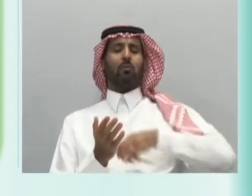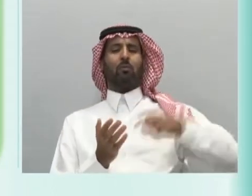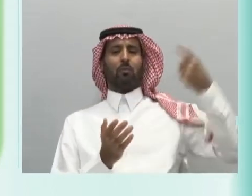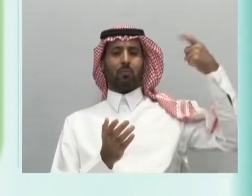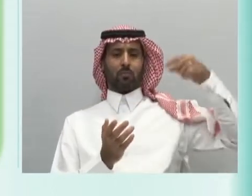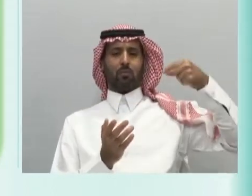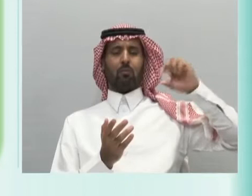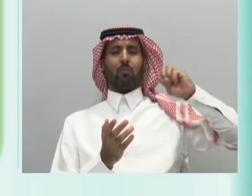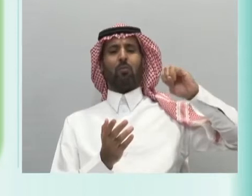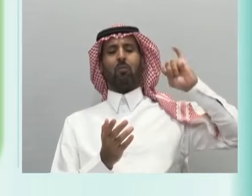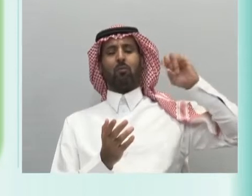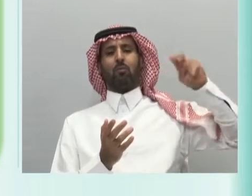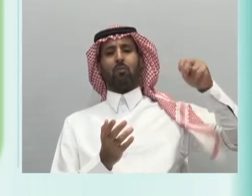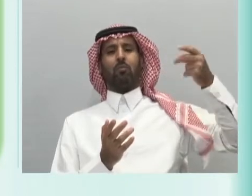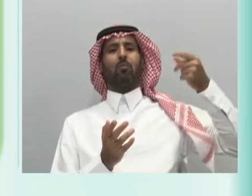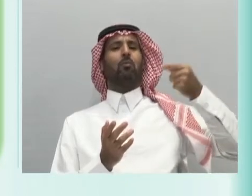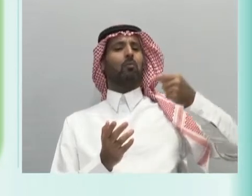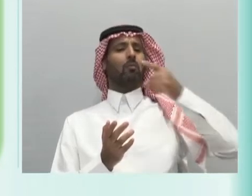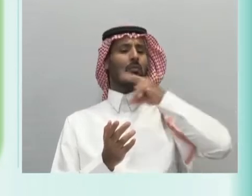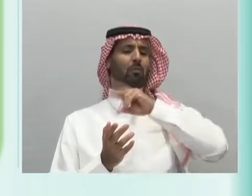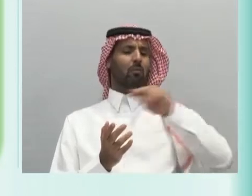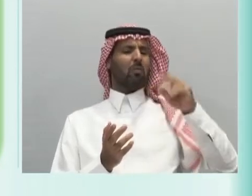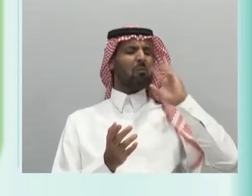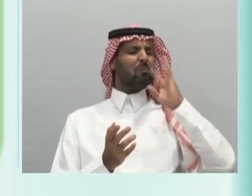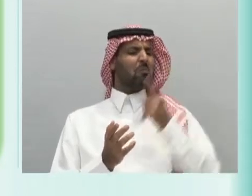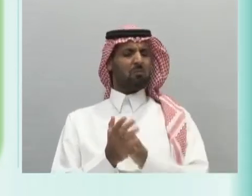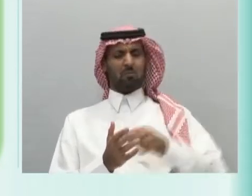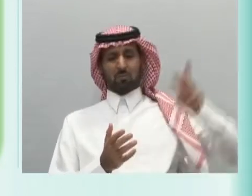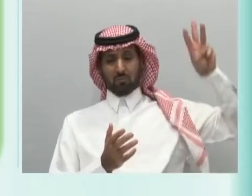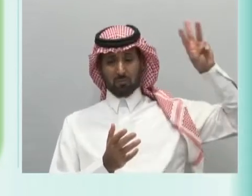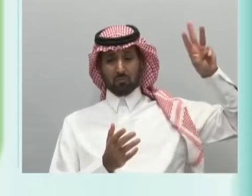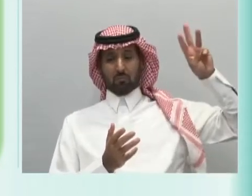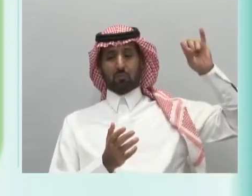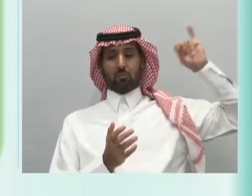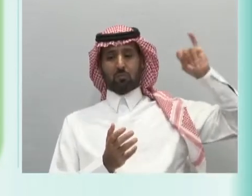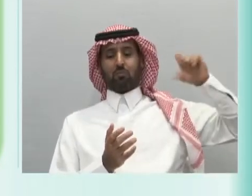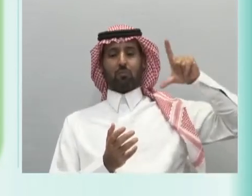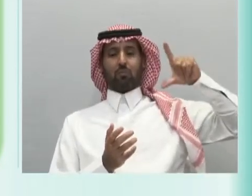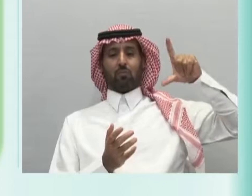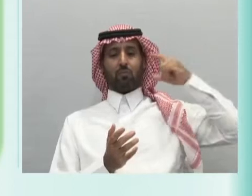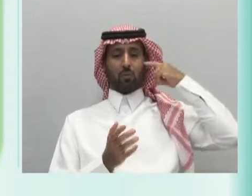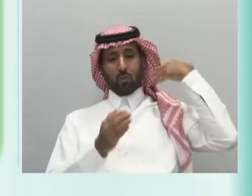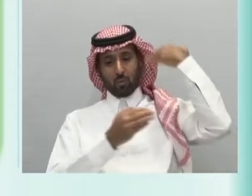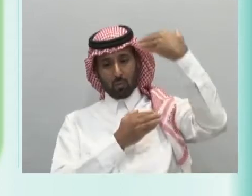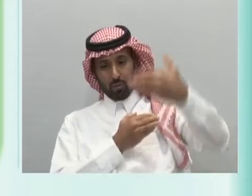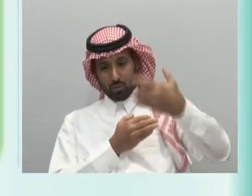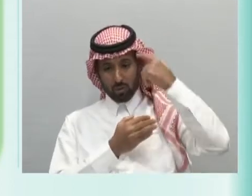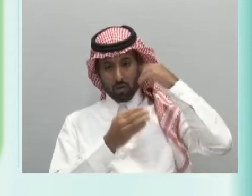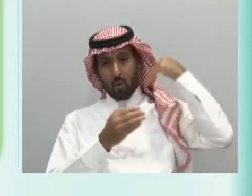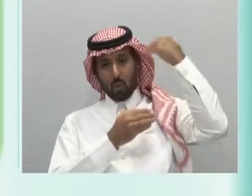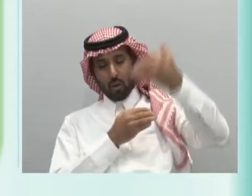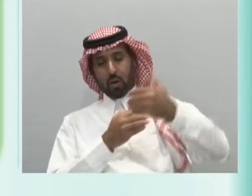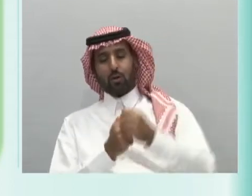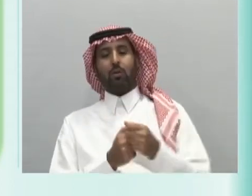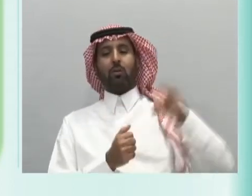difference between using I'm going to study or I will study? Okay, so there is a slight difference between them, and we will study